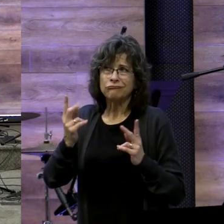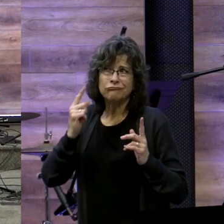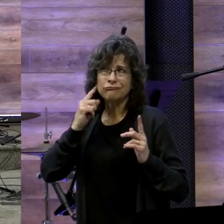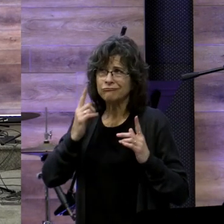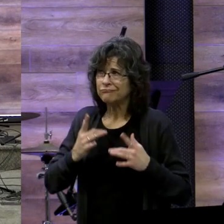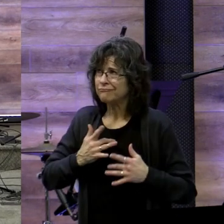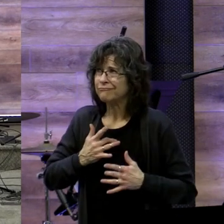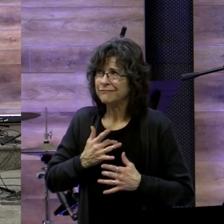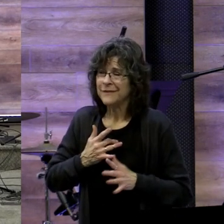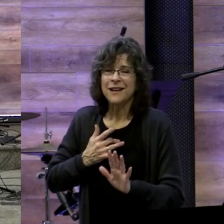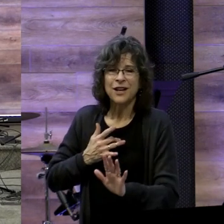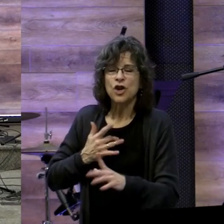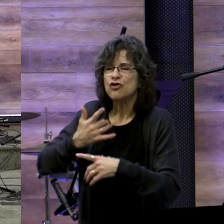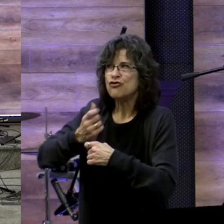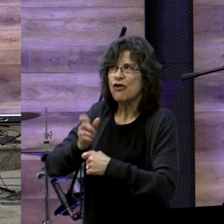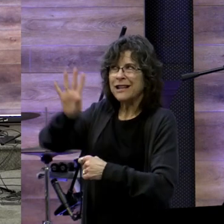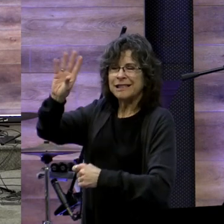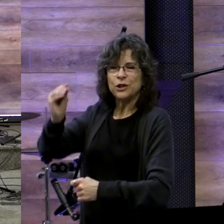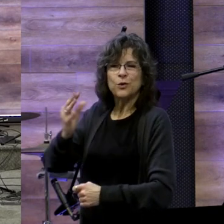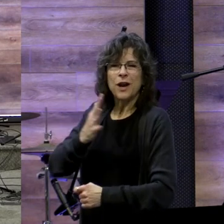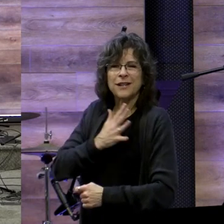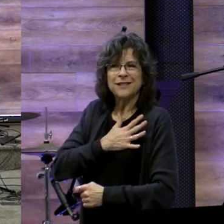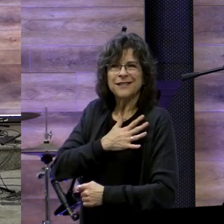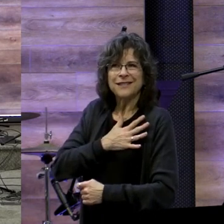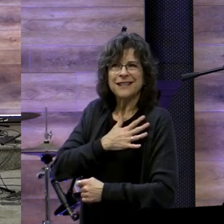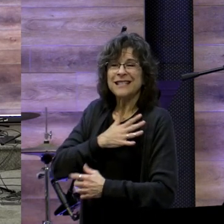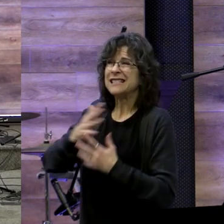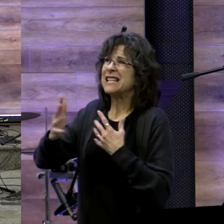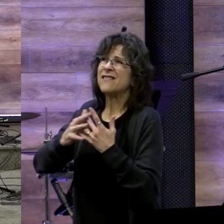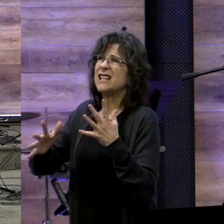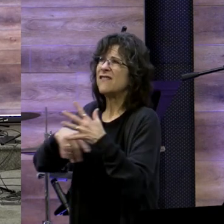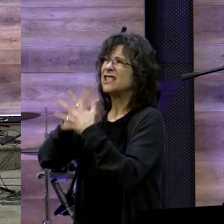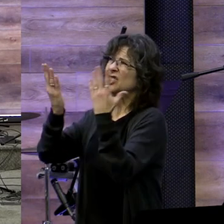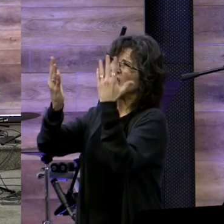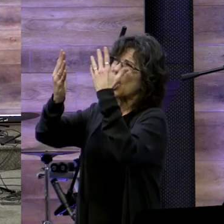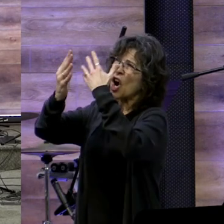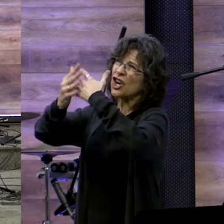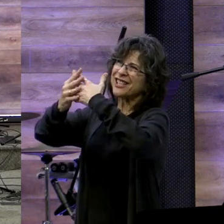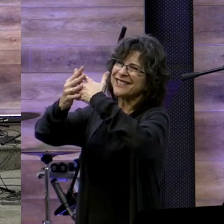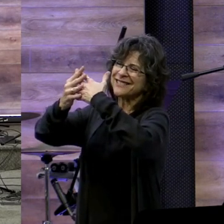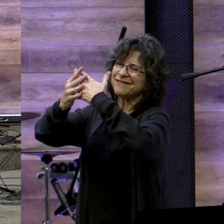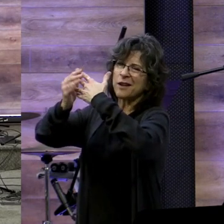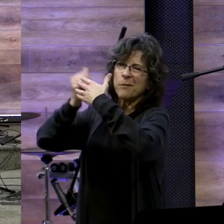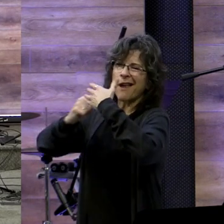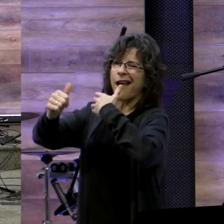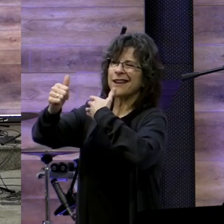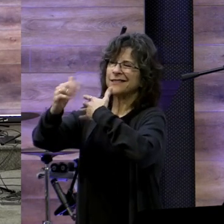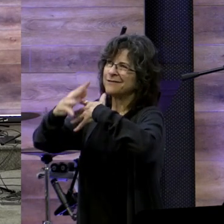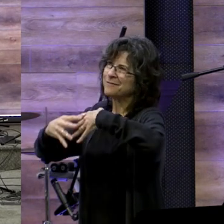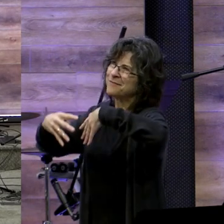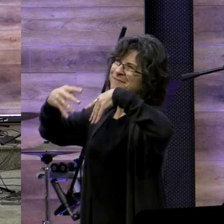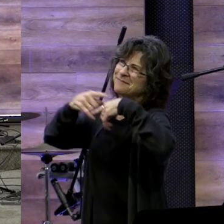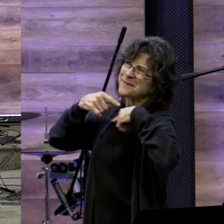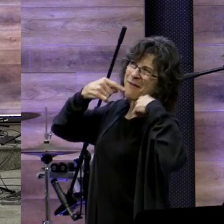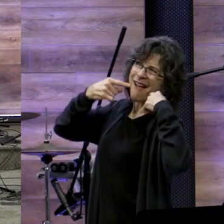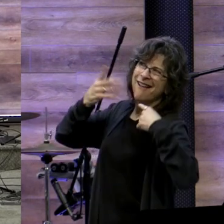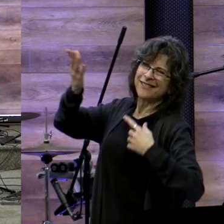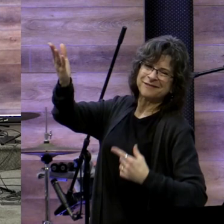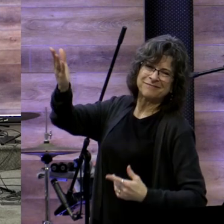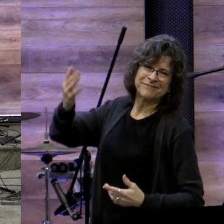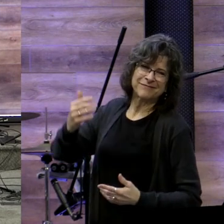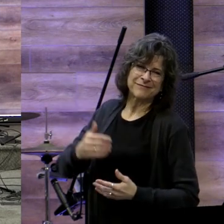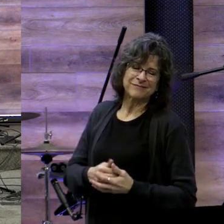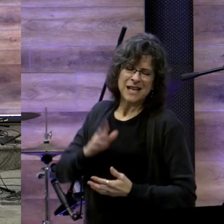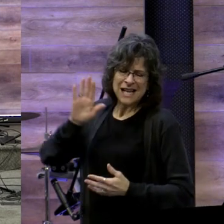grace. Behind a frowning providence, he hides a smiling face.